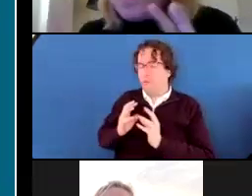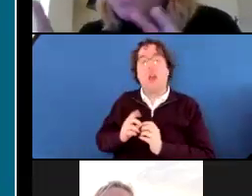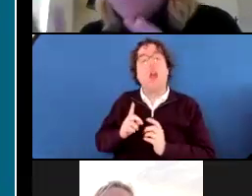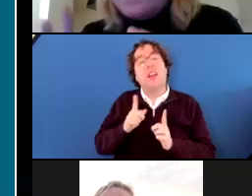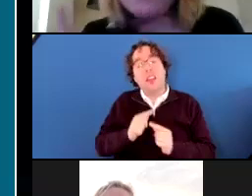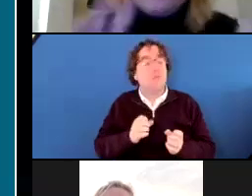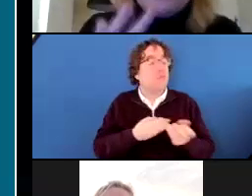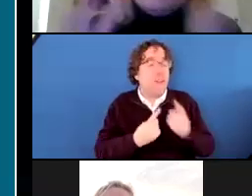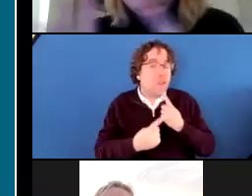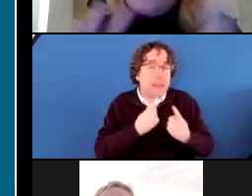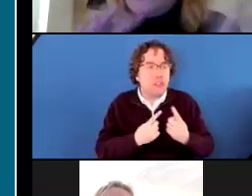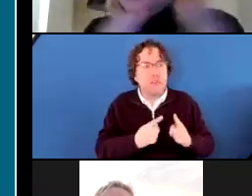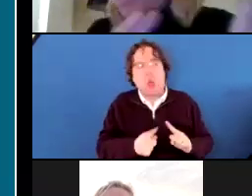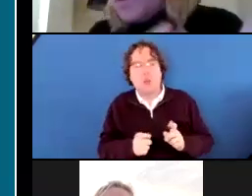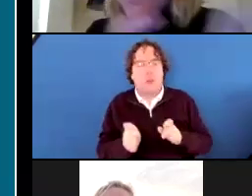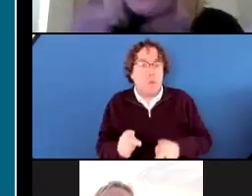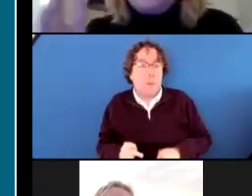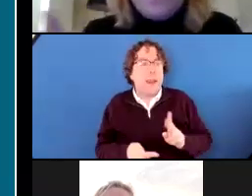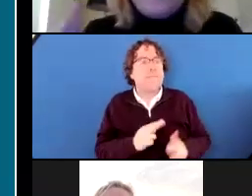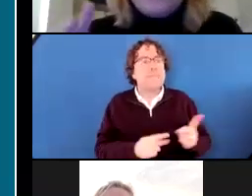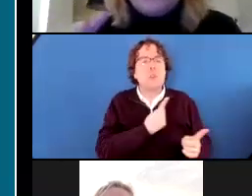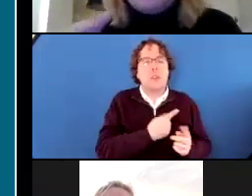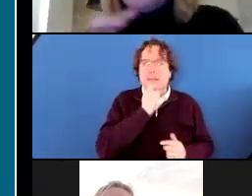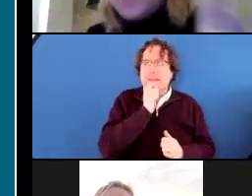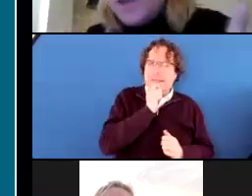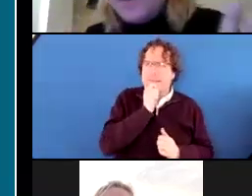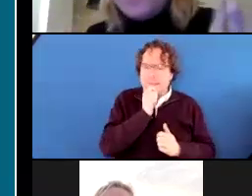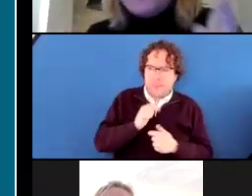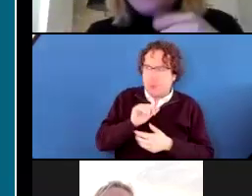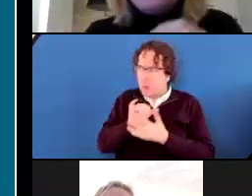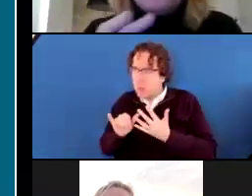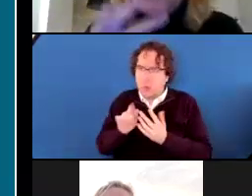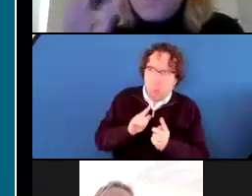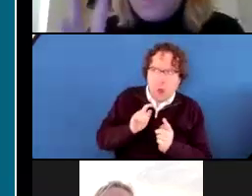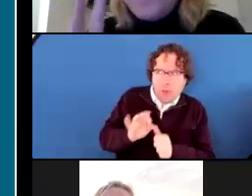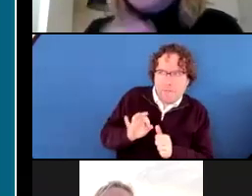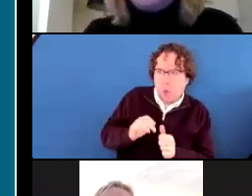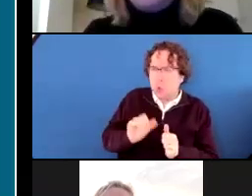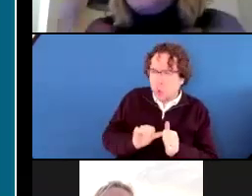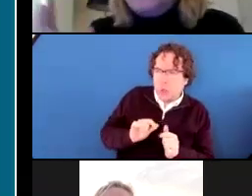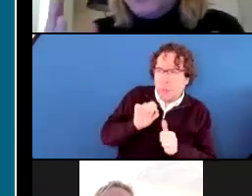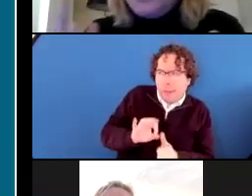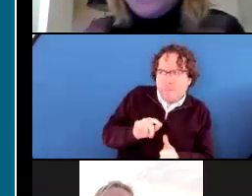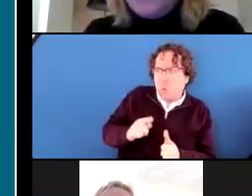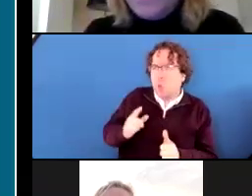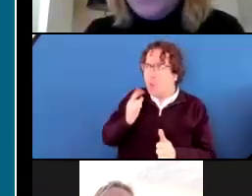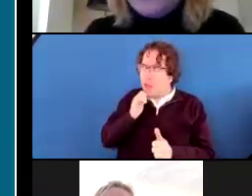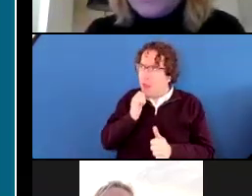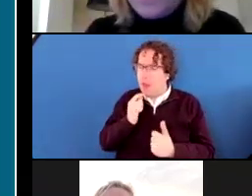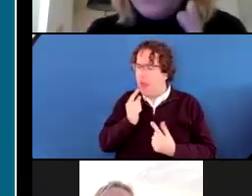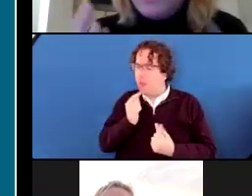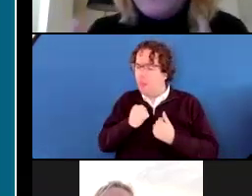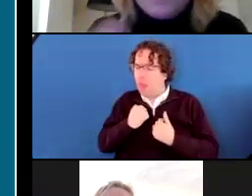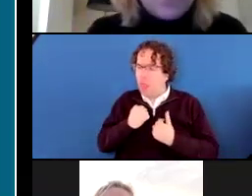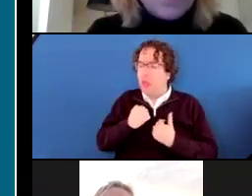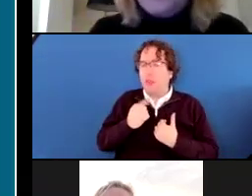of umming and ahhing, what might I apply for? Should I apply for that? Will I be eligible? And you feel like it would be useful